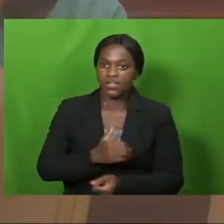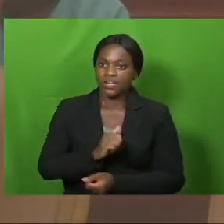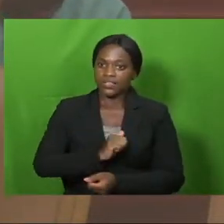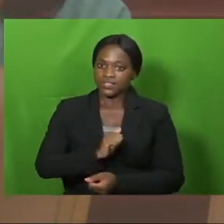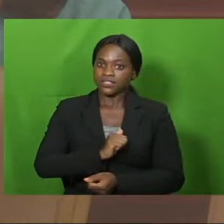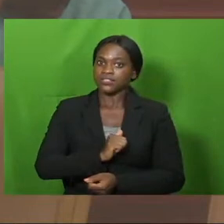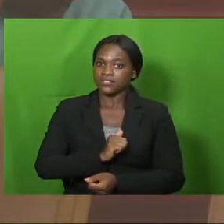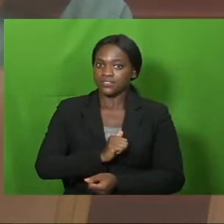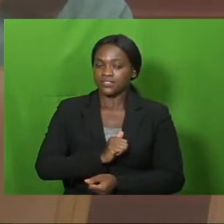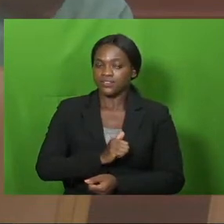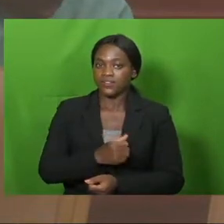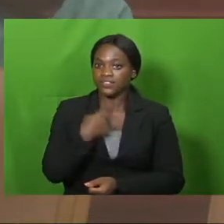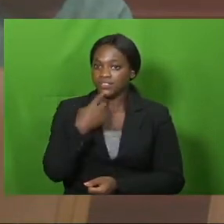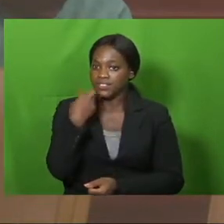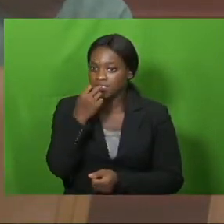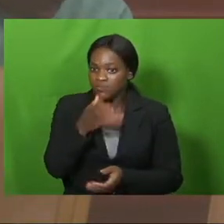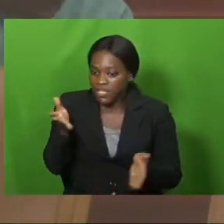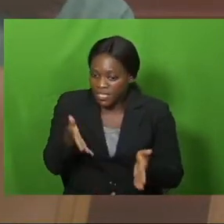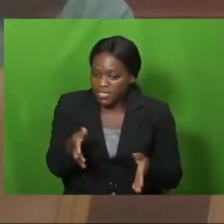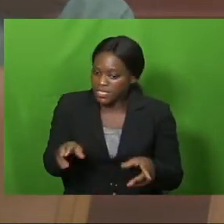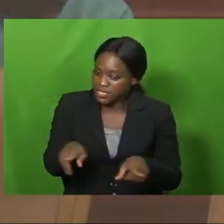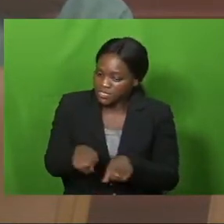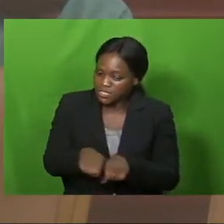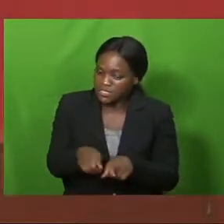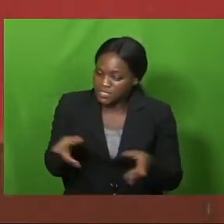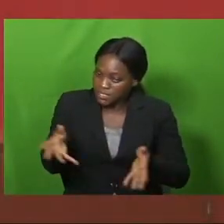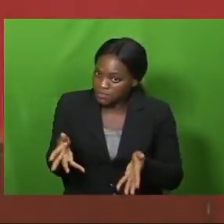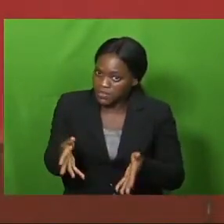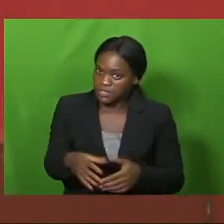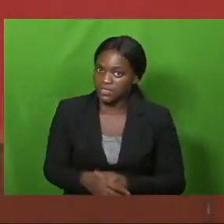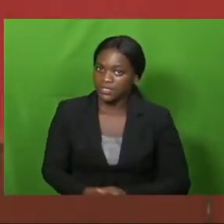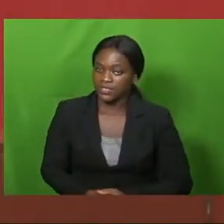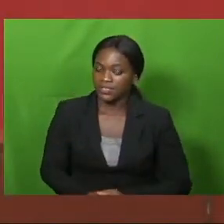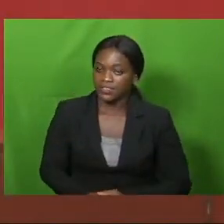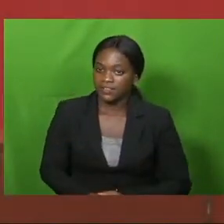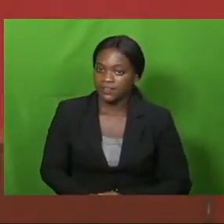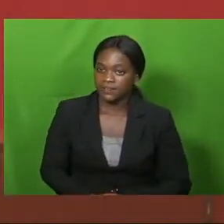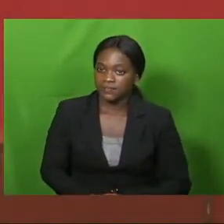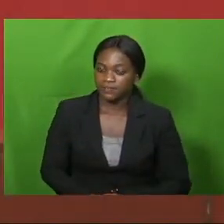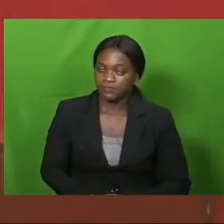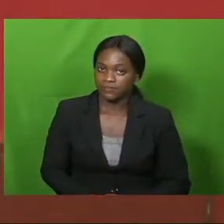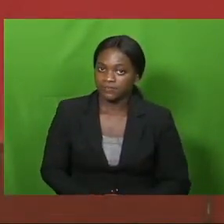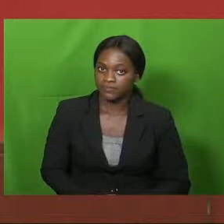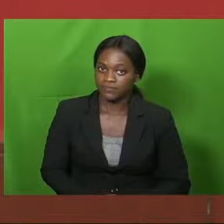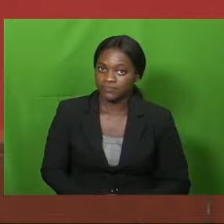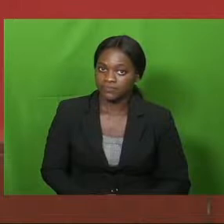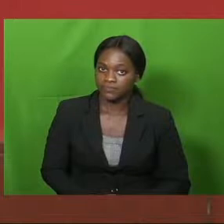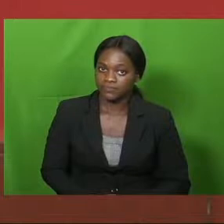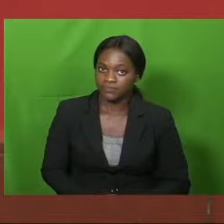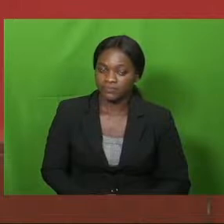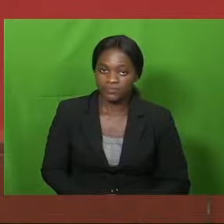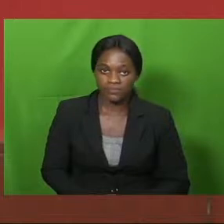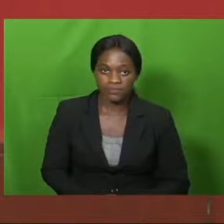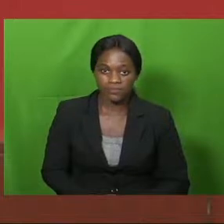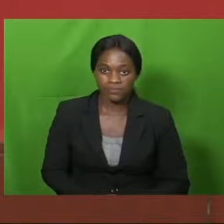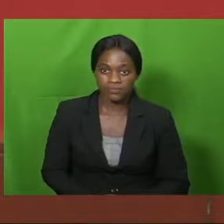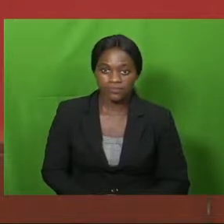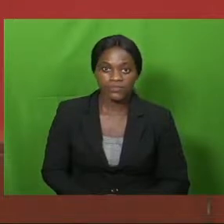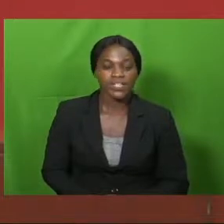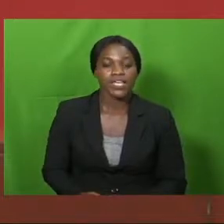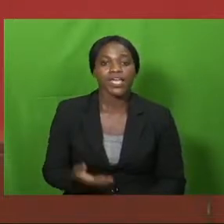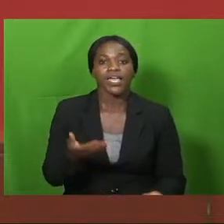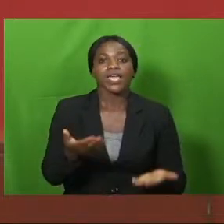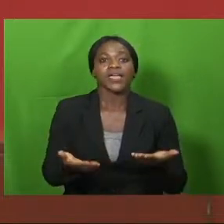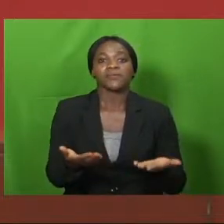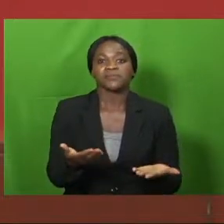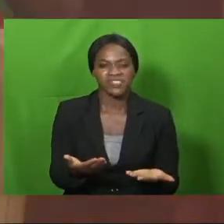then he was here. Well. Yes, a leader. The Speaker, maybe Parliament must adopt a guarantor system. I can guarantee that the Honorable